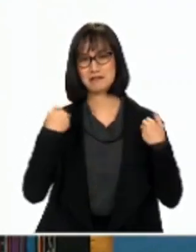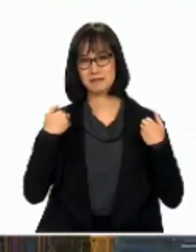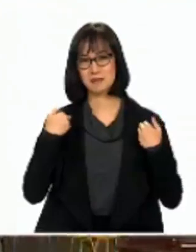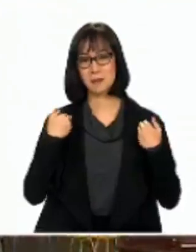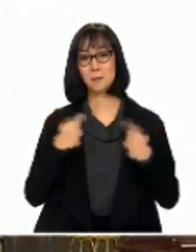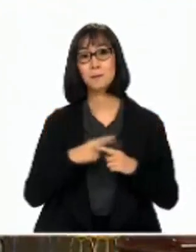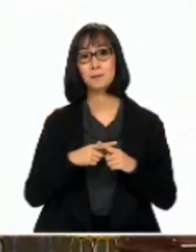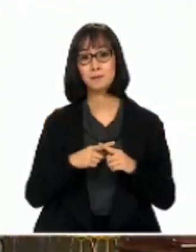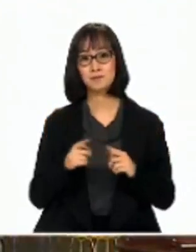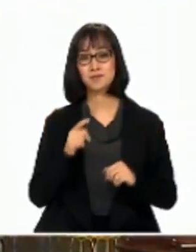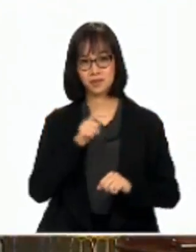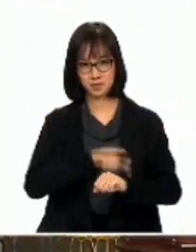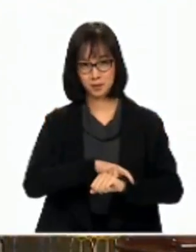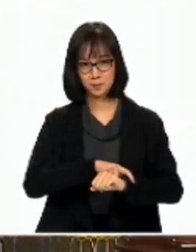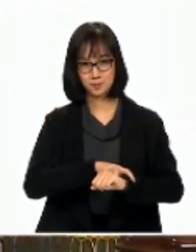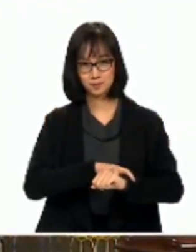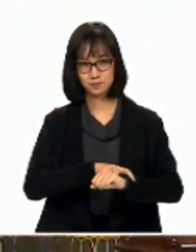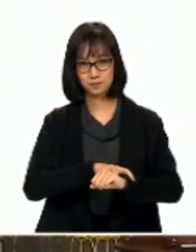time.